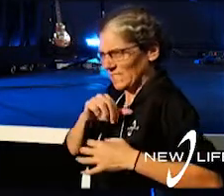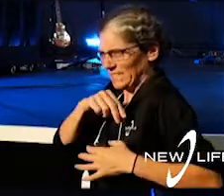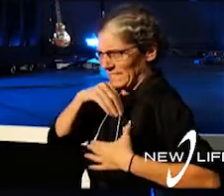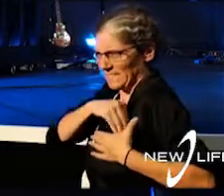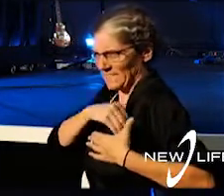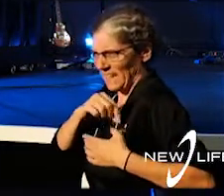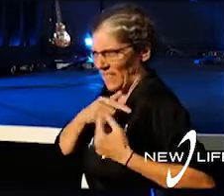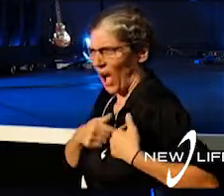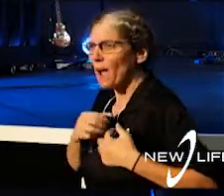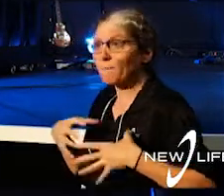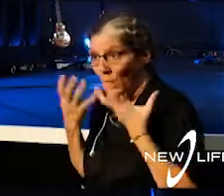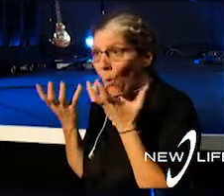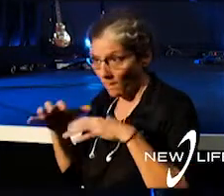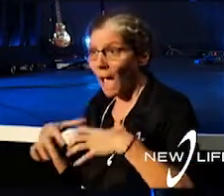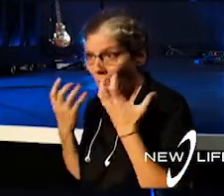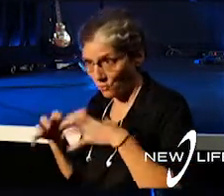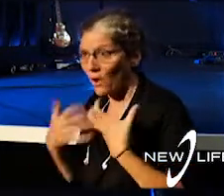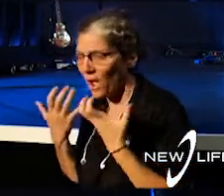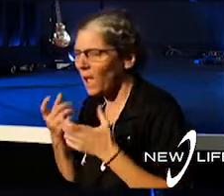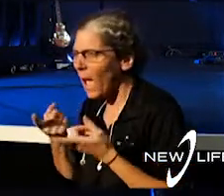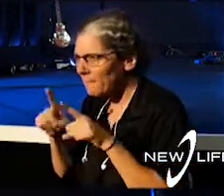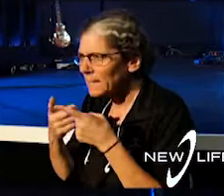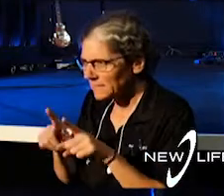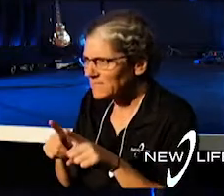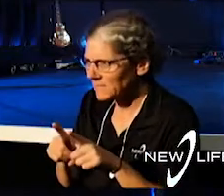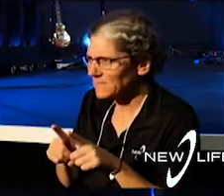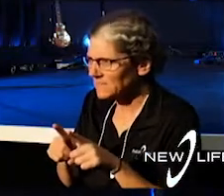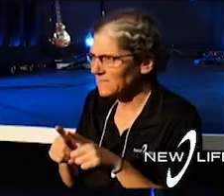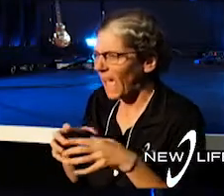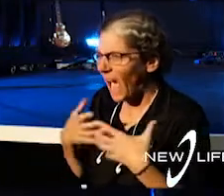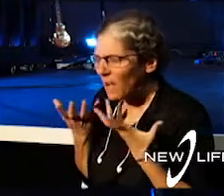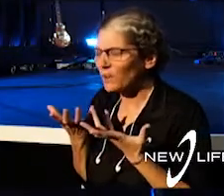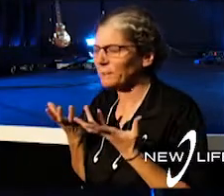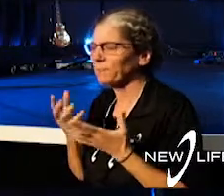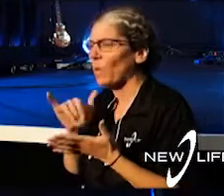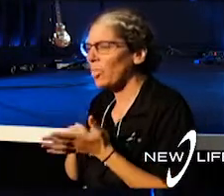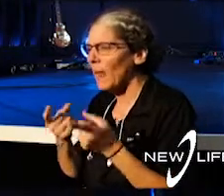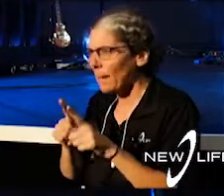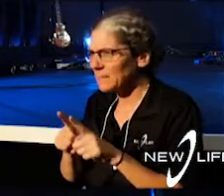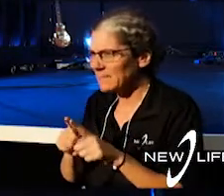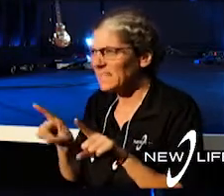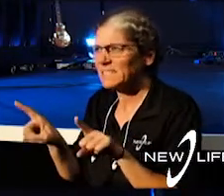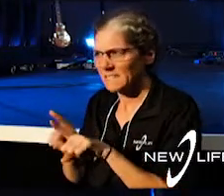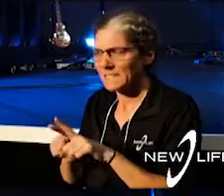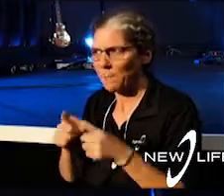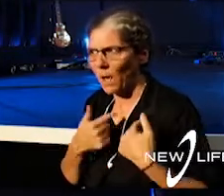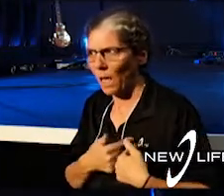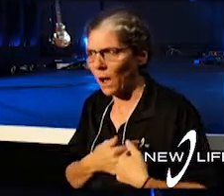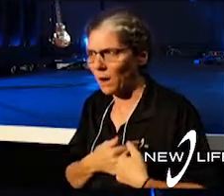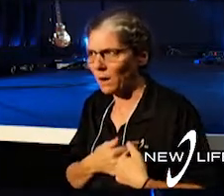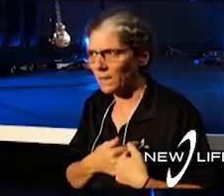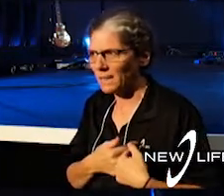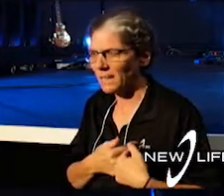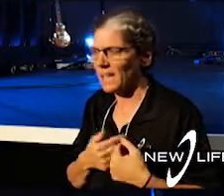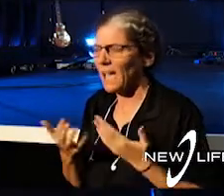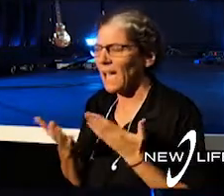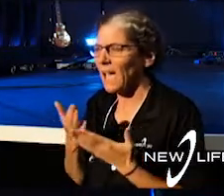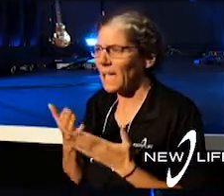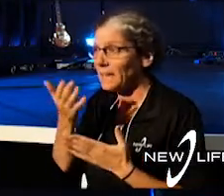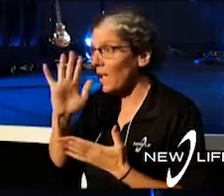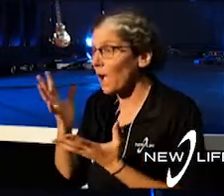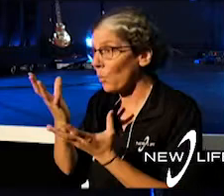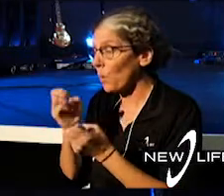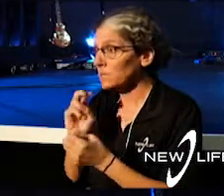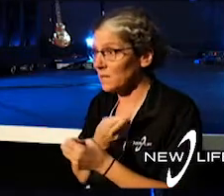to spend it on your passions. So let's be clear. Asking here, when James talks about asking, he's talking about prayer. And God loves it when we